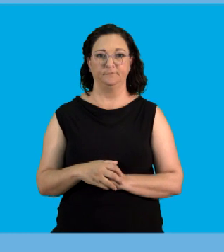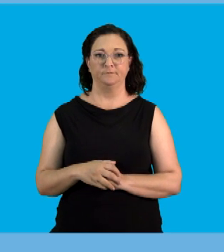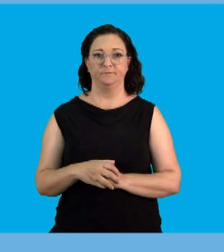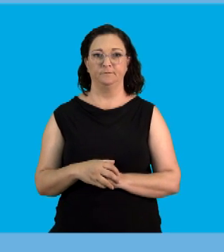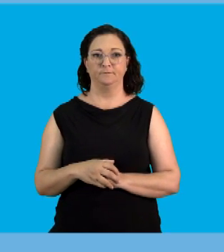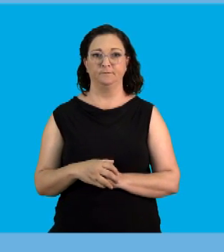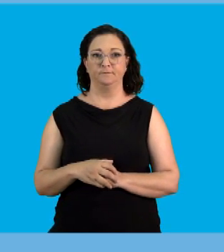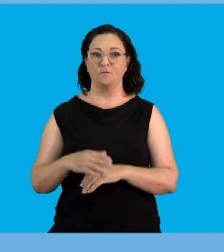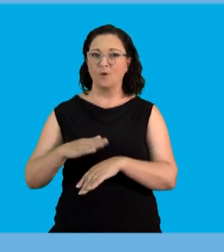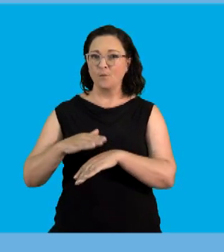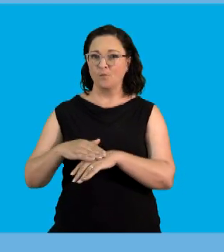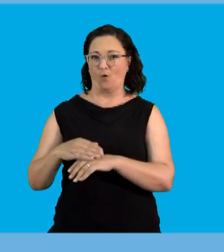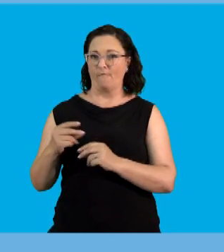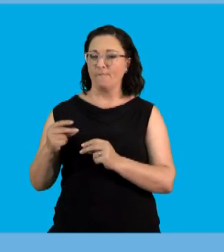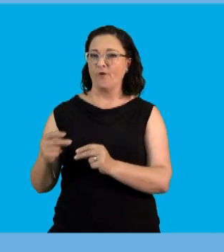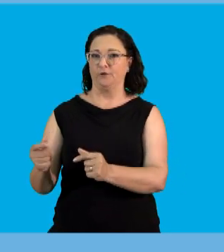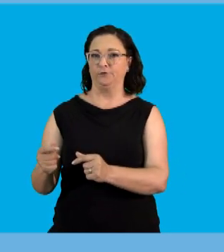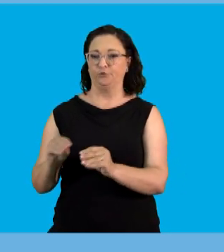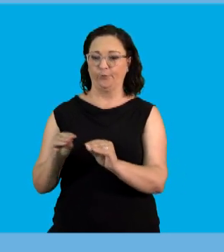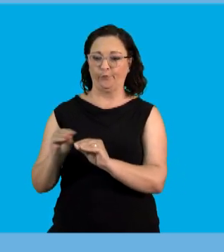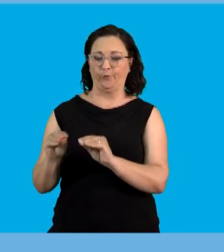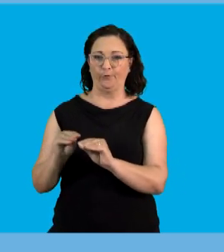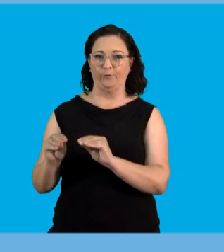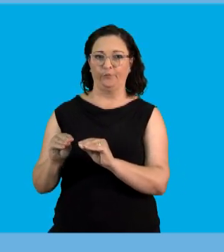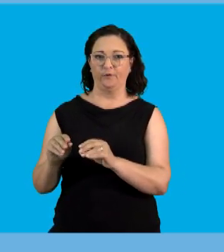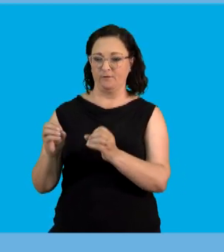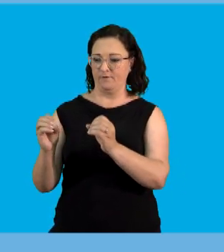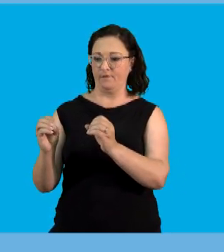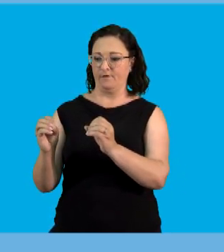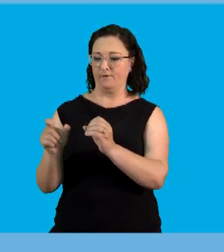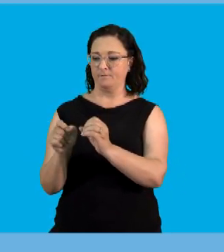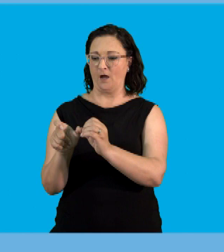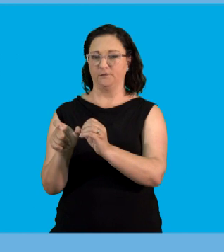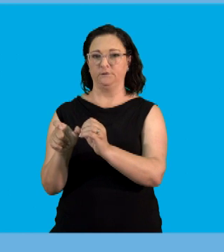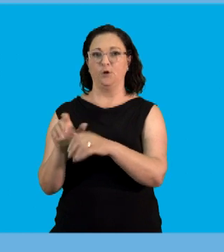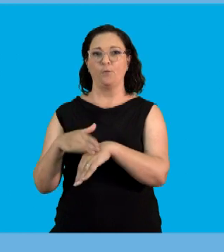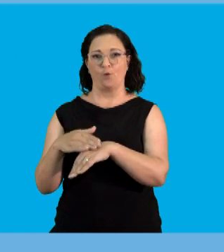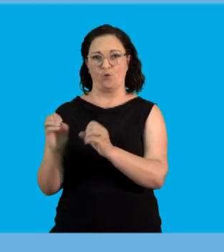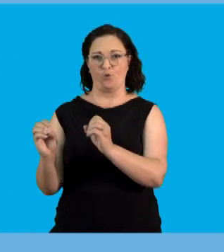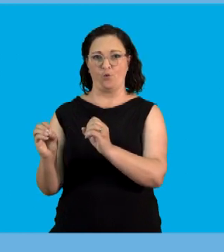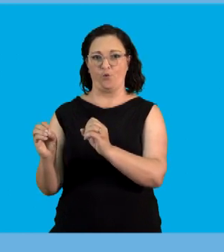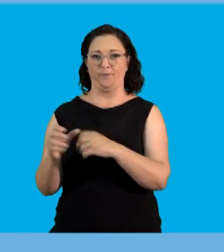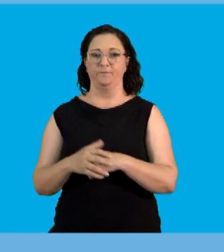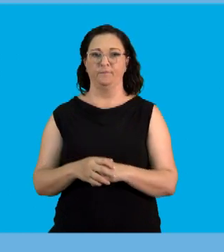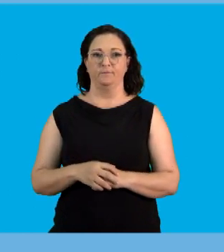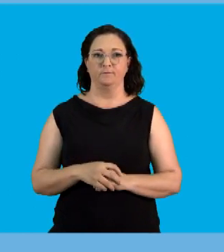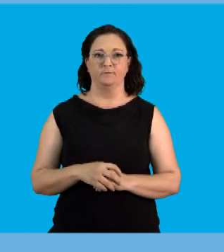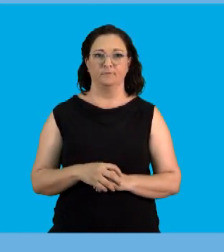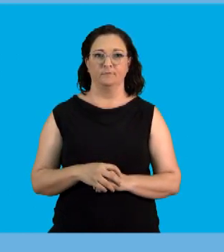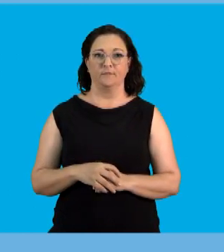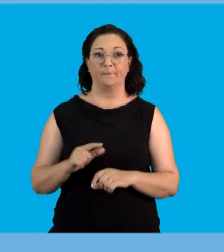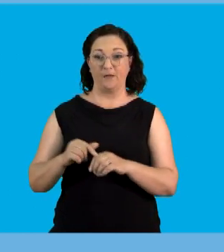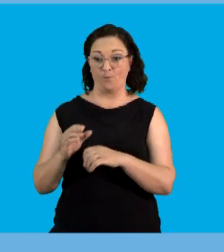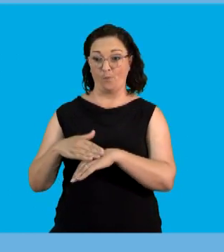that substance are going to be moving around more frequently and moving further away from each other. And because of that, the spaces between